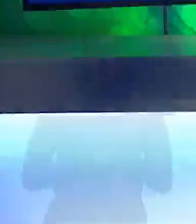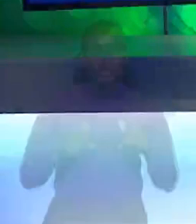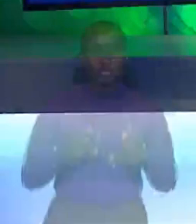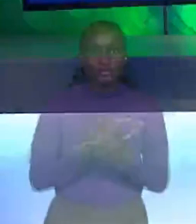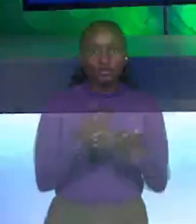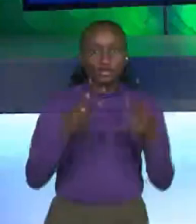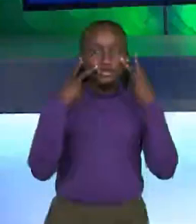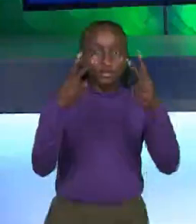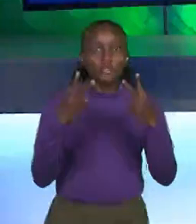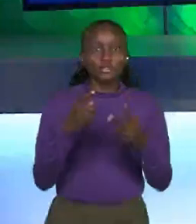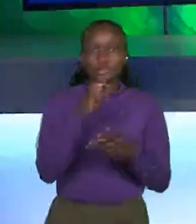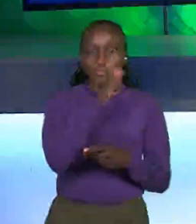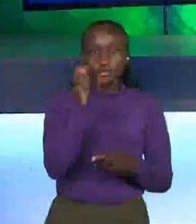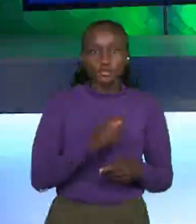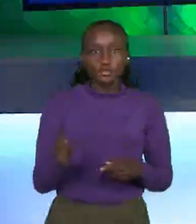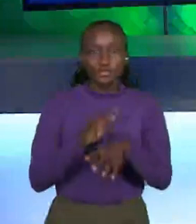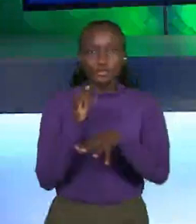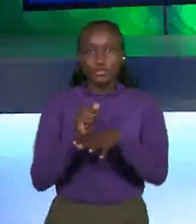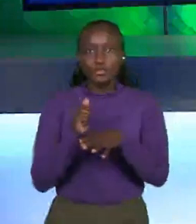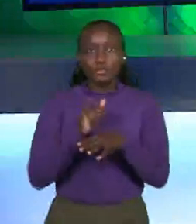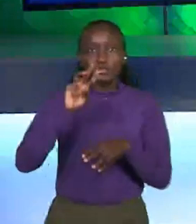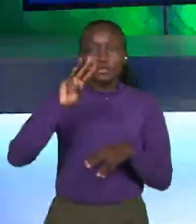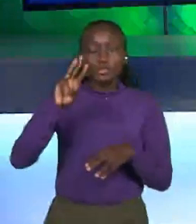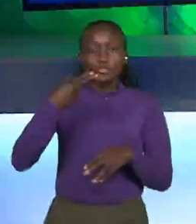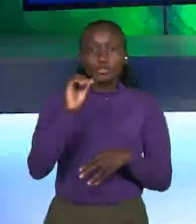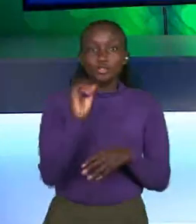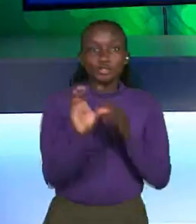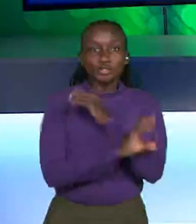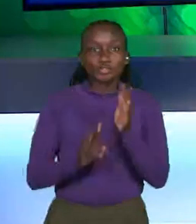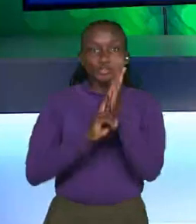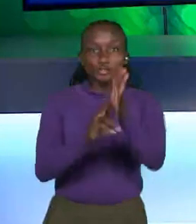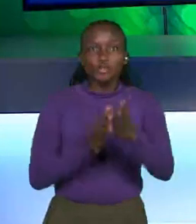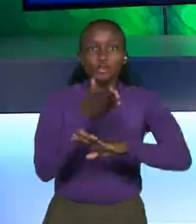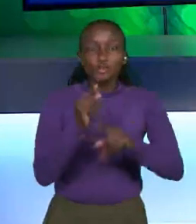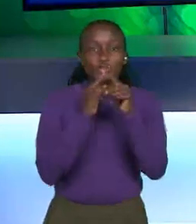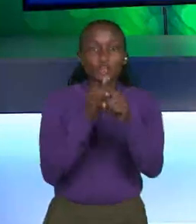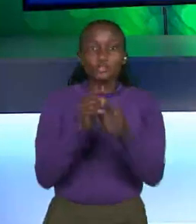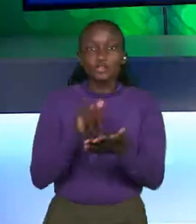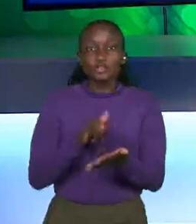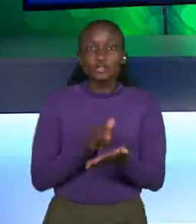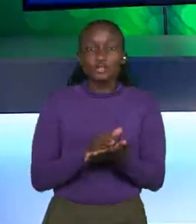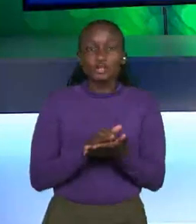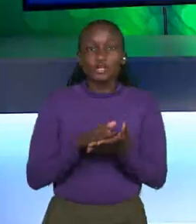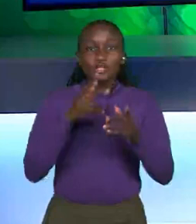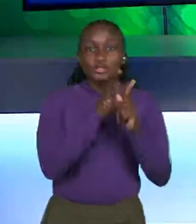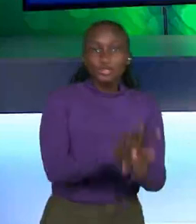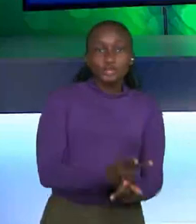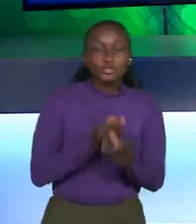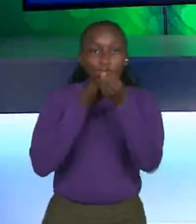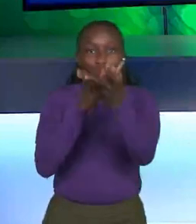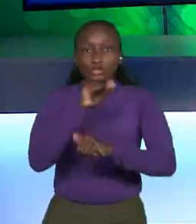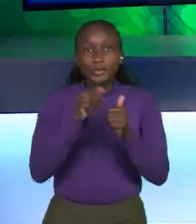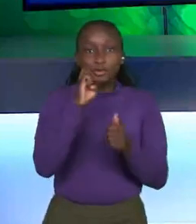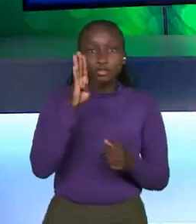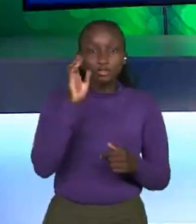This week has seen Tanzania summon the World Health Organization country representative over accusations that it withheld Ebola data. And